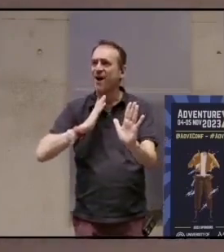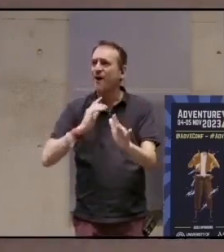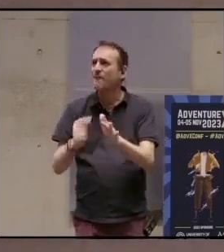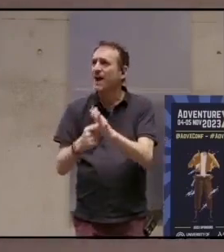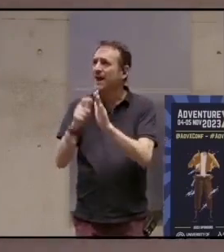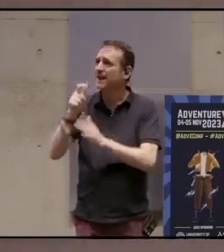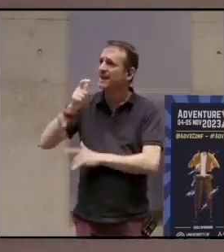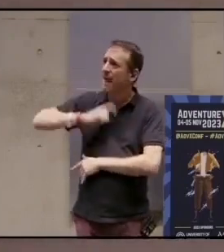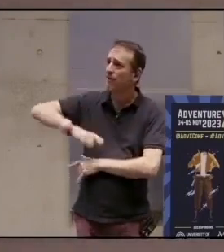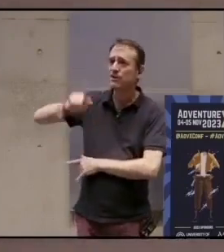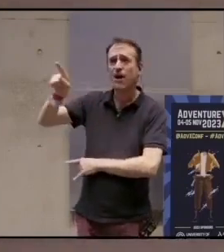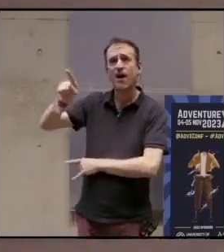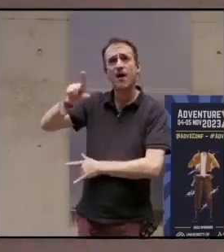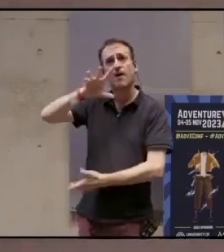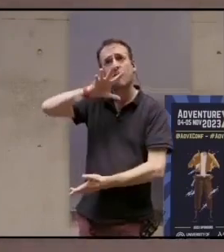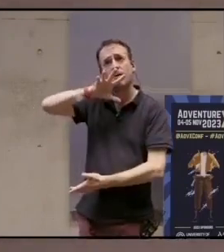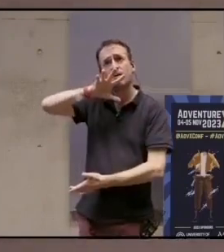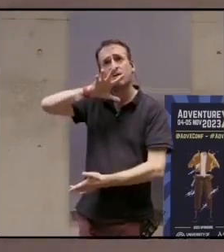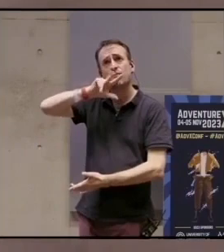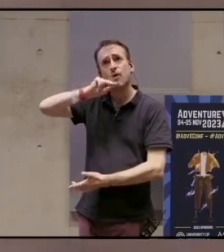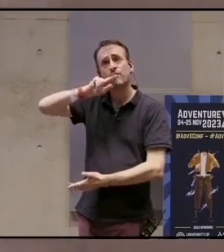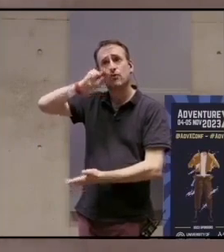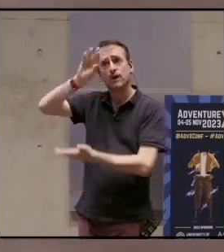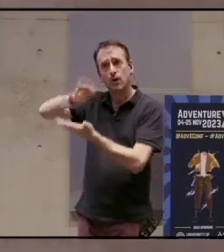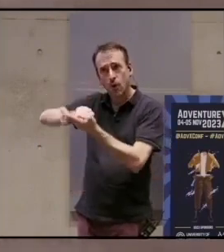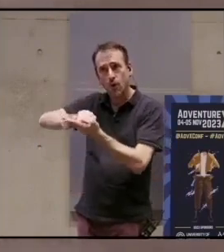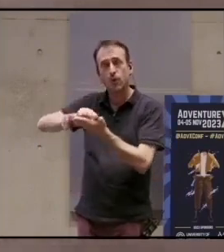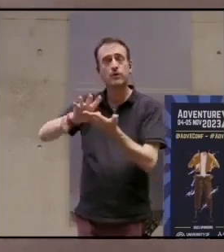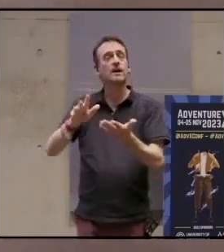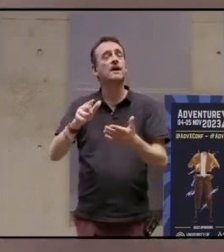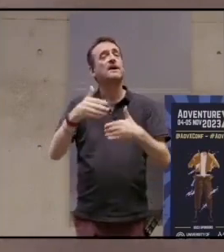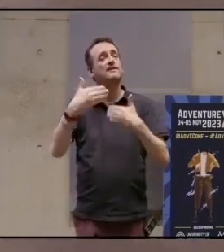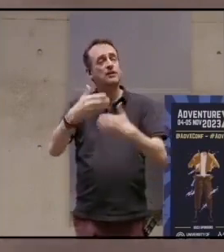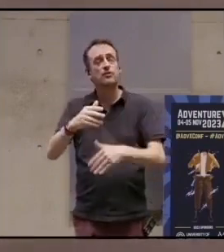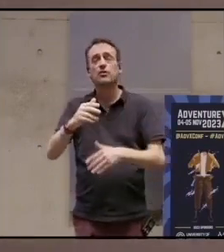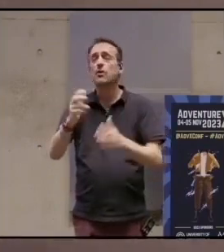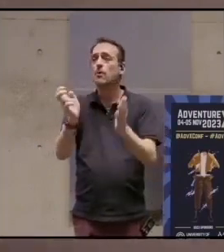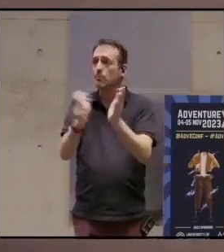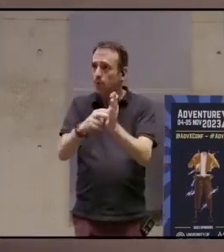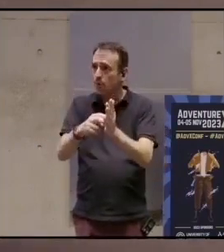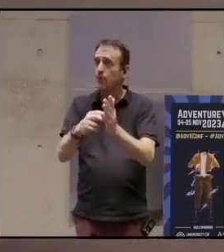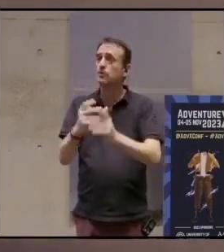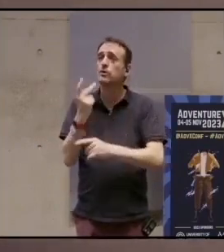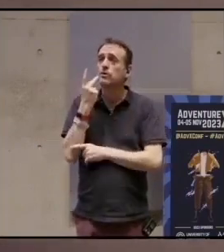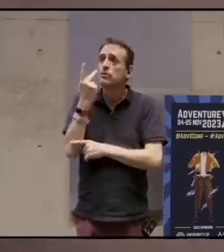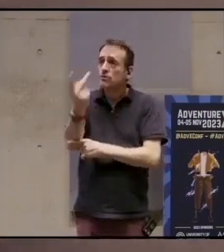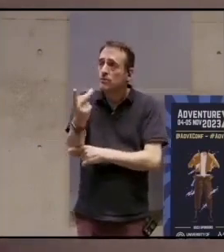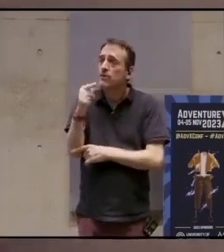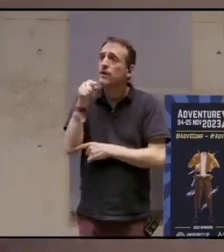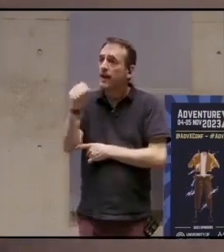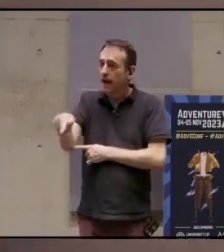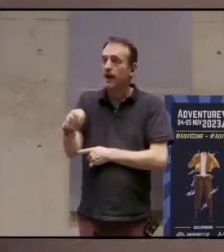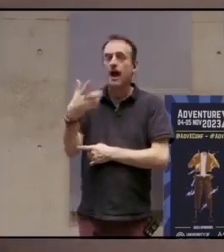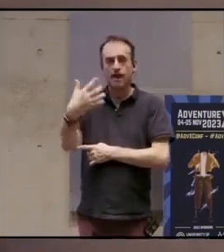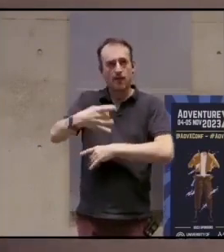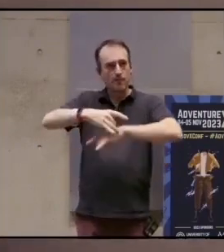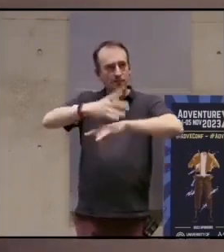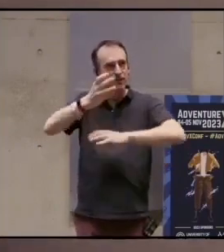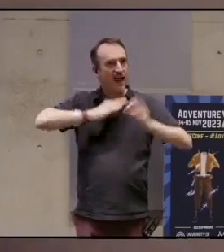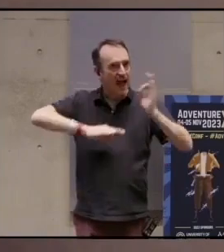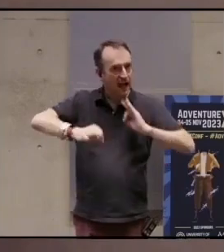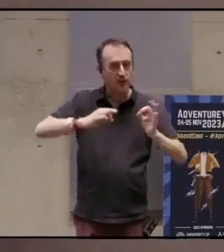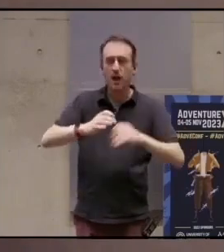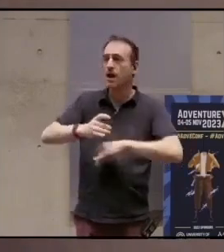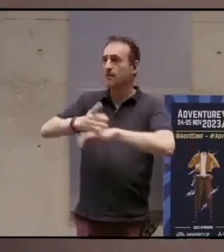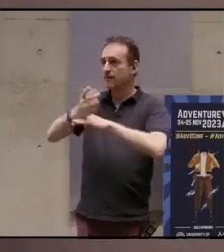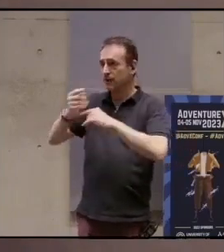voiceover. The session is booked for the day after tomorrow. You've got a professional voice actor booked for several hours in a professional sound booth